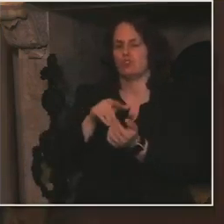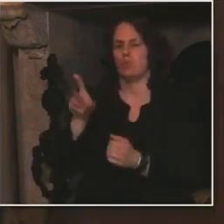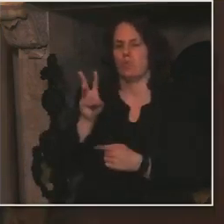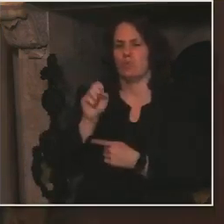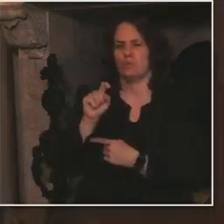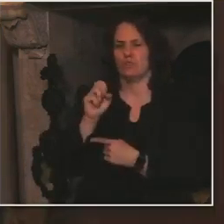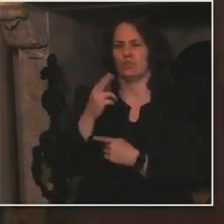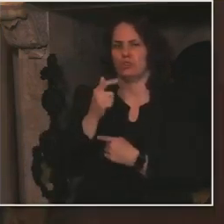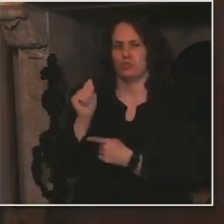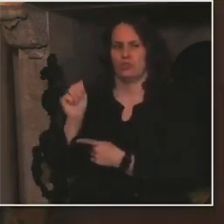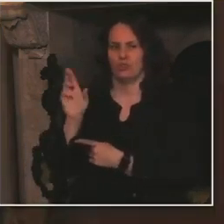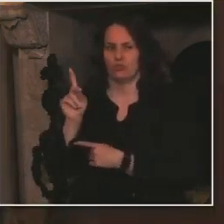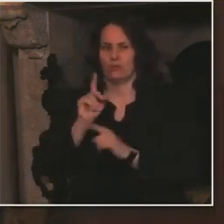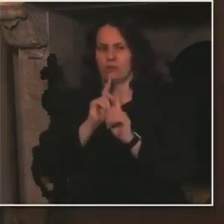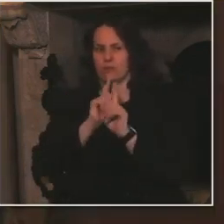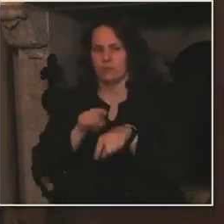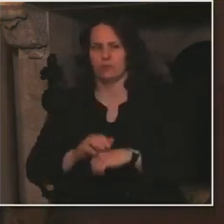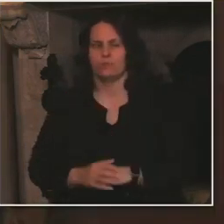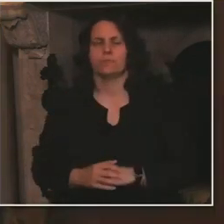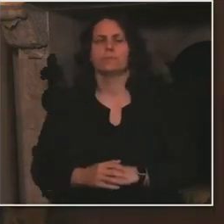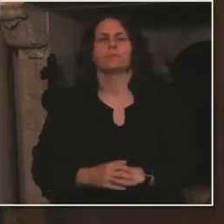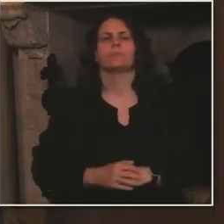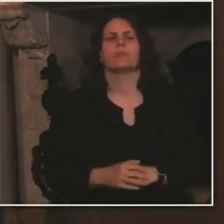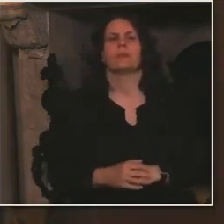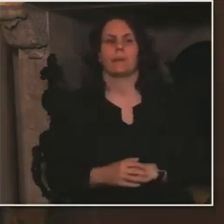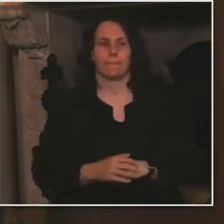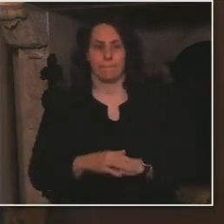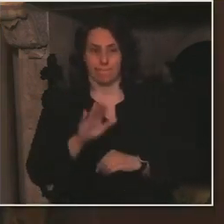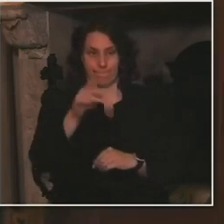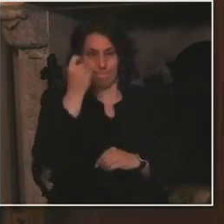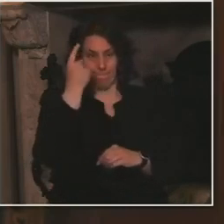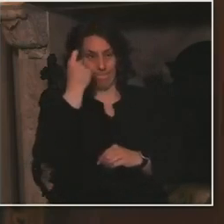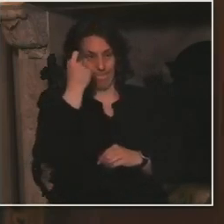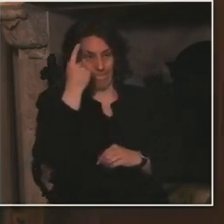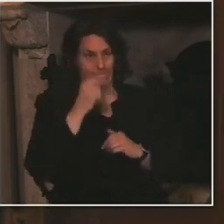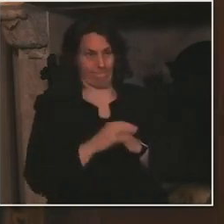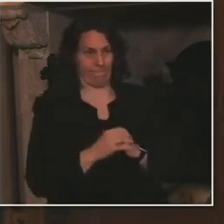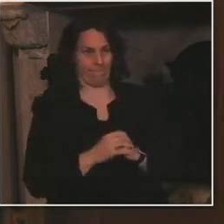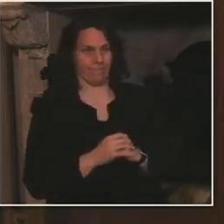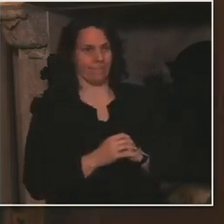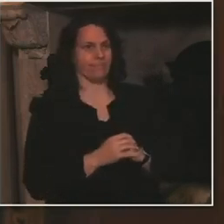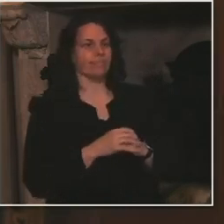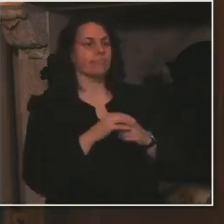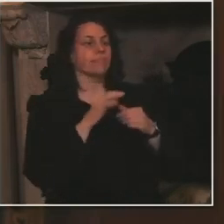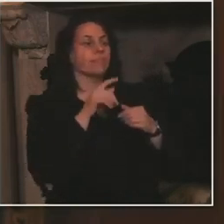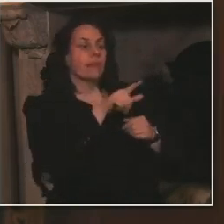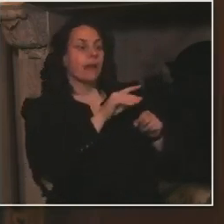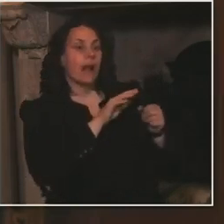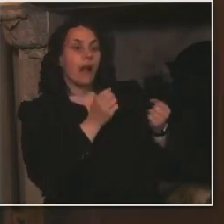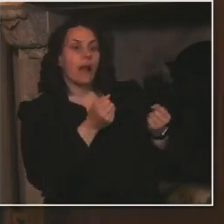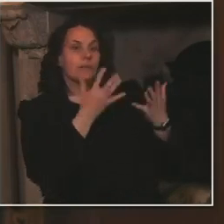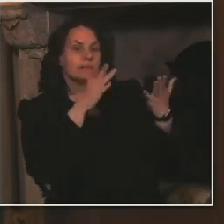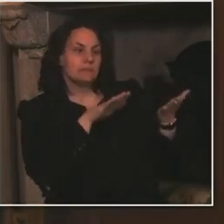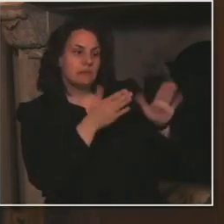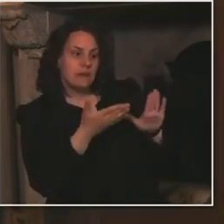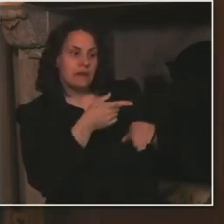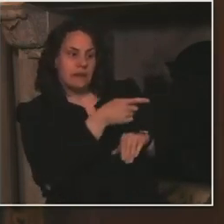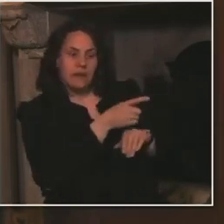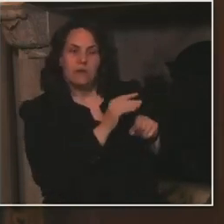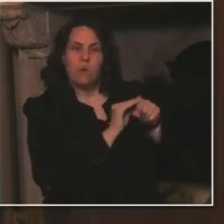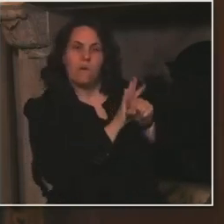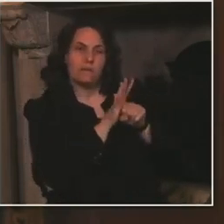about reporting and understanding deaths from COVID-19 of people who weren't tested while they were ill. And early in